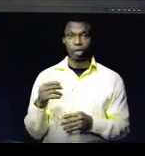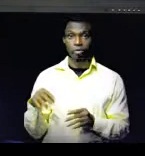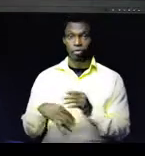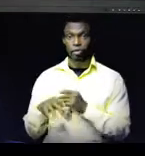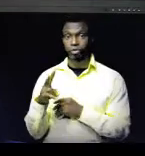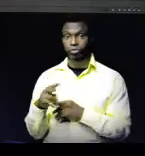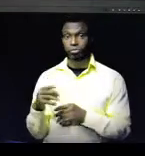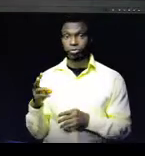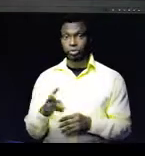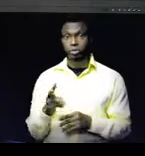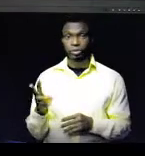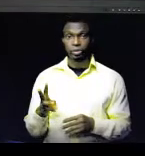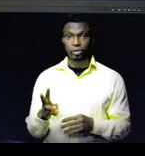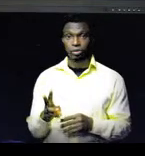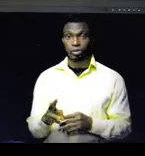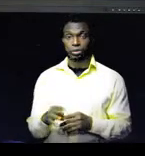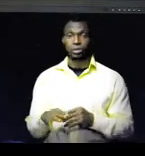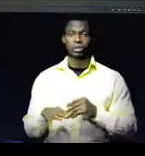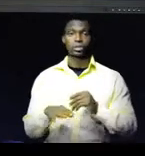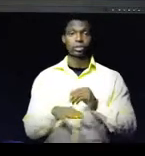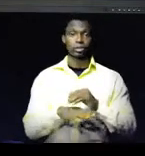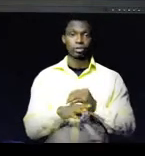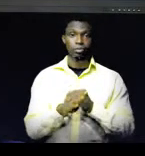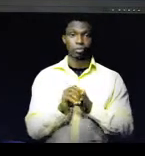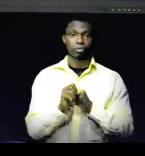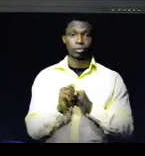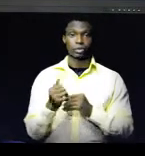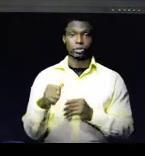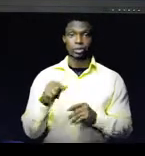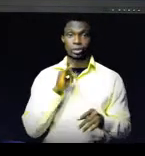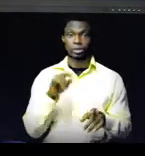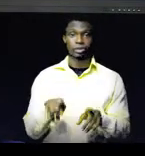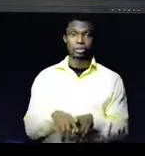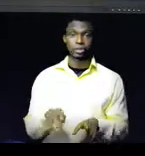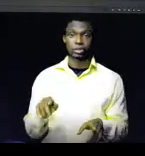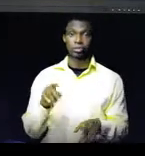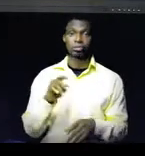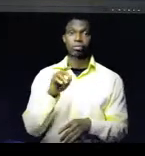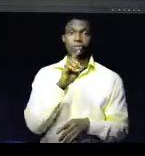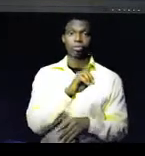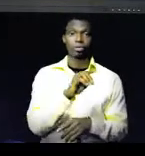with 0. And so 66 base 10 is the same as